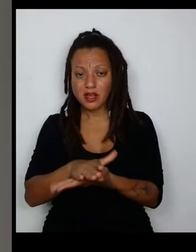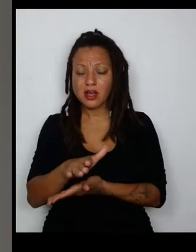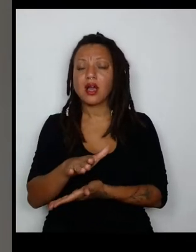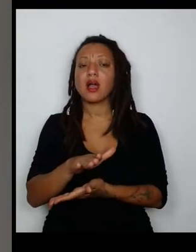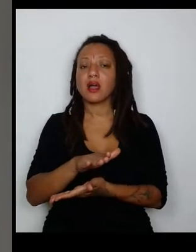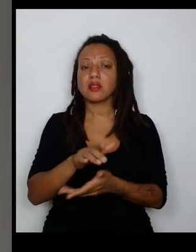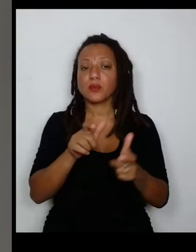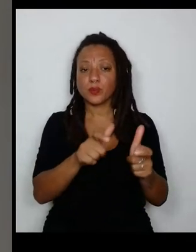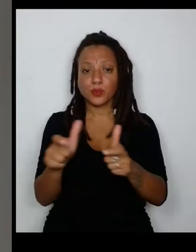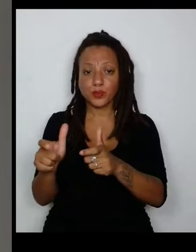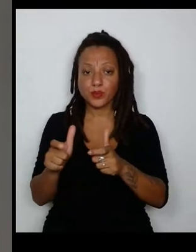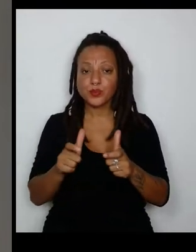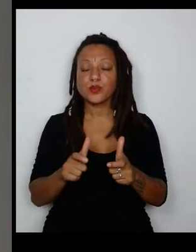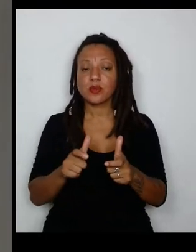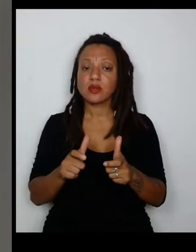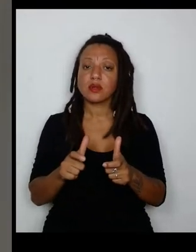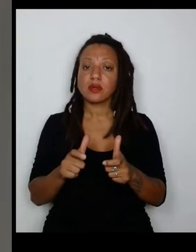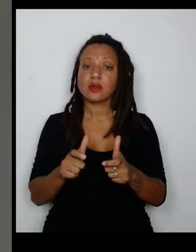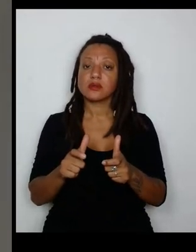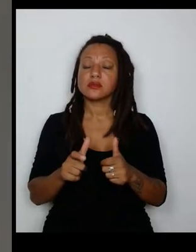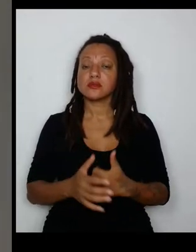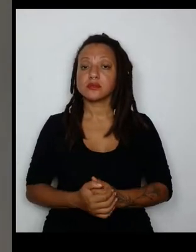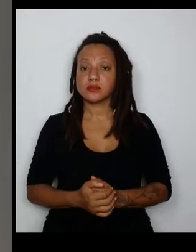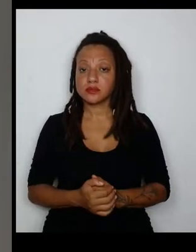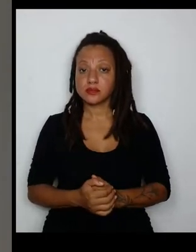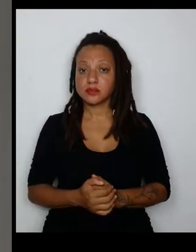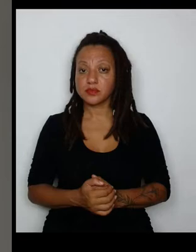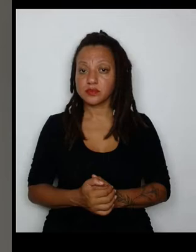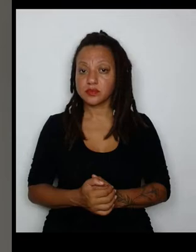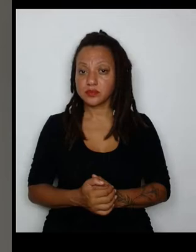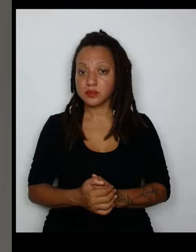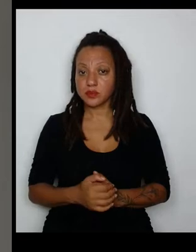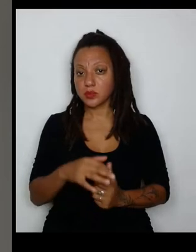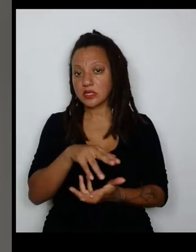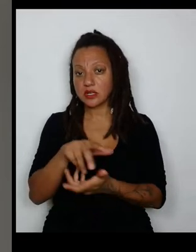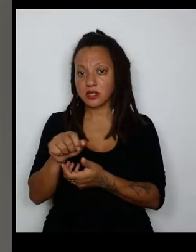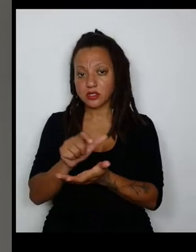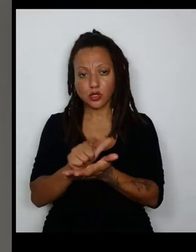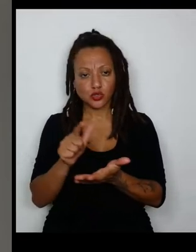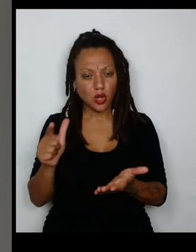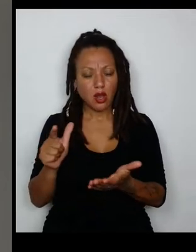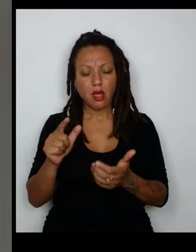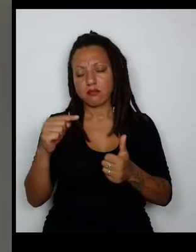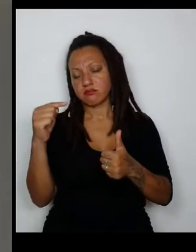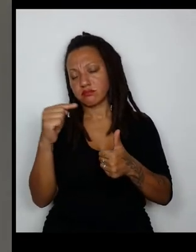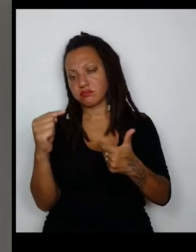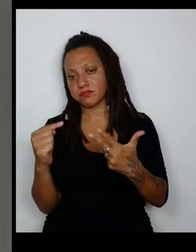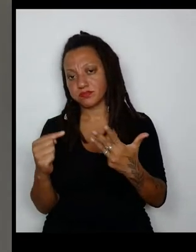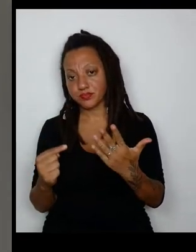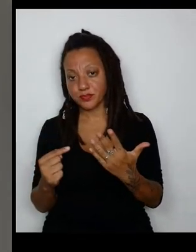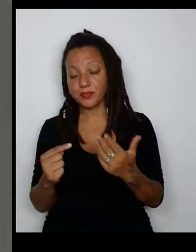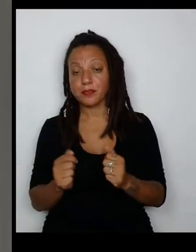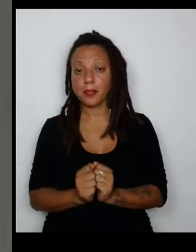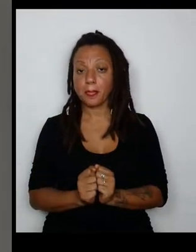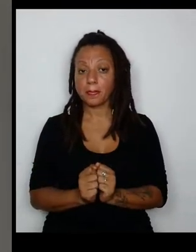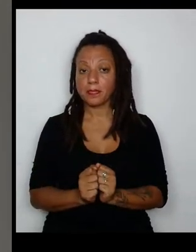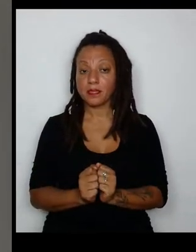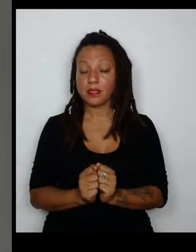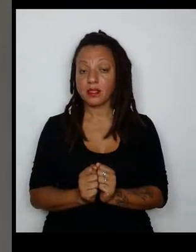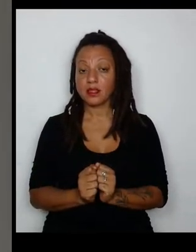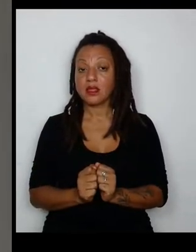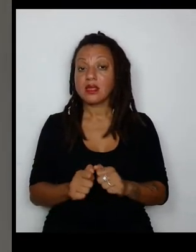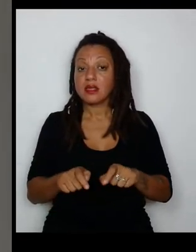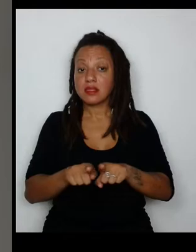the international journal of travel and travel writing the international journal of heritage studies and gogan's